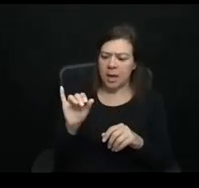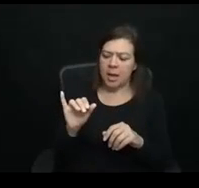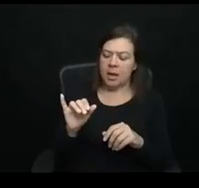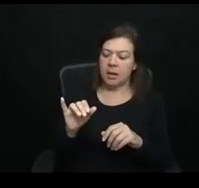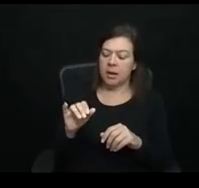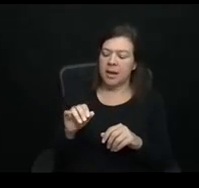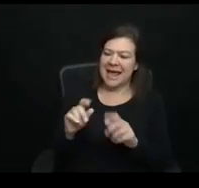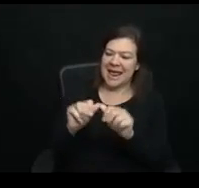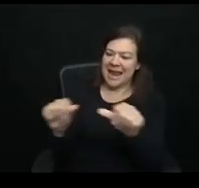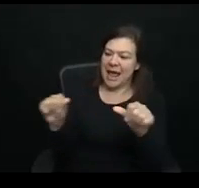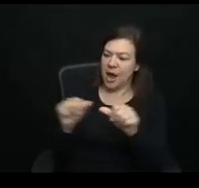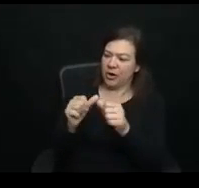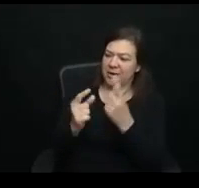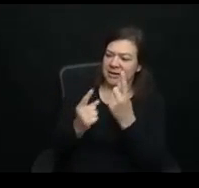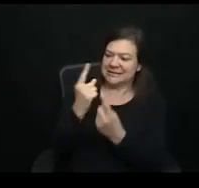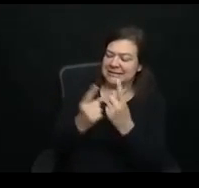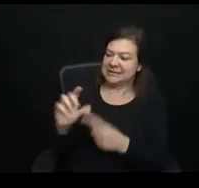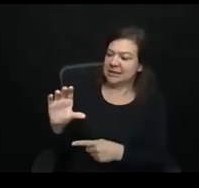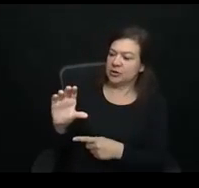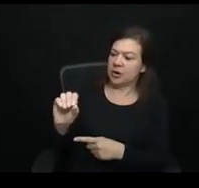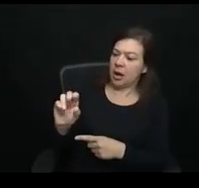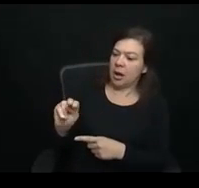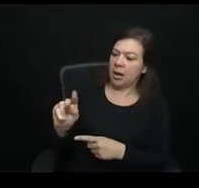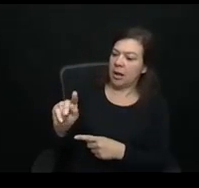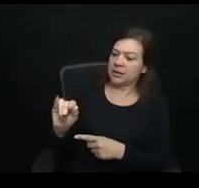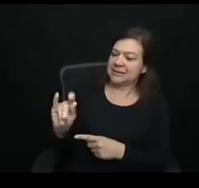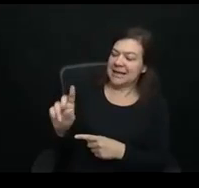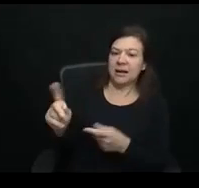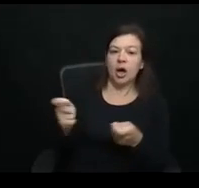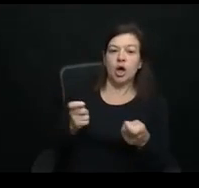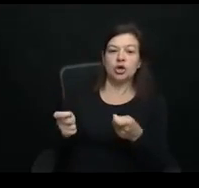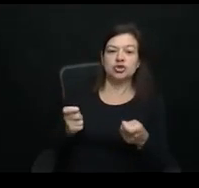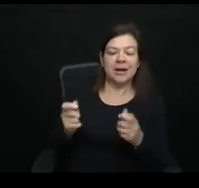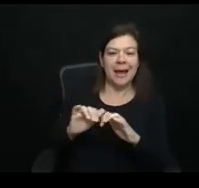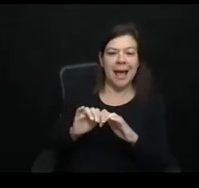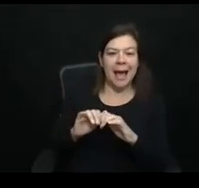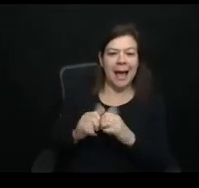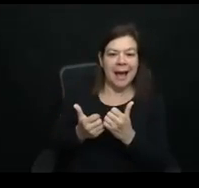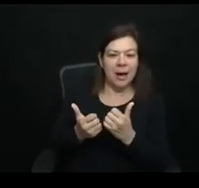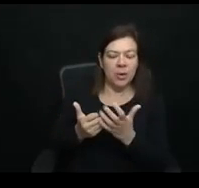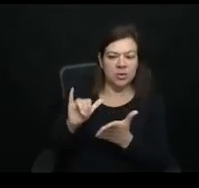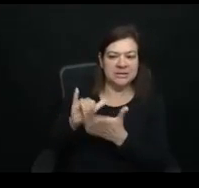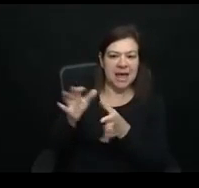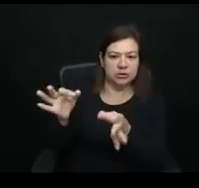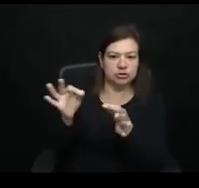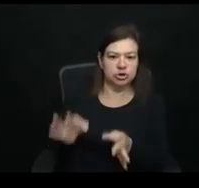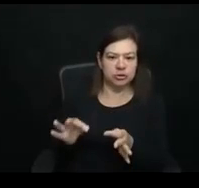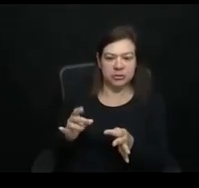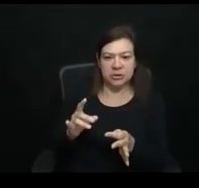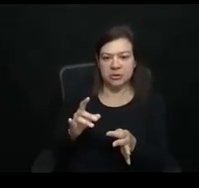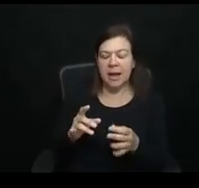you talked about that the other night, and just wondering if you're curious about what containment might be